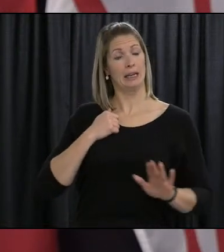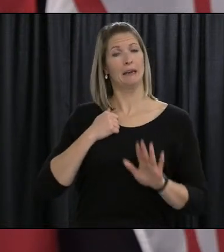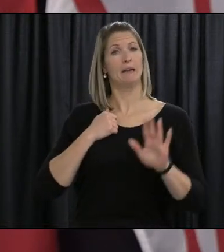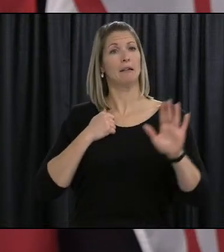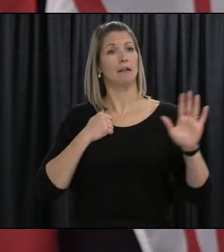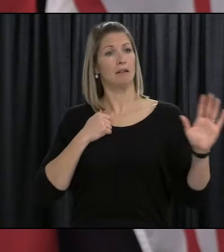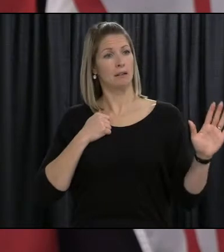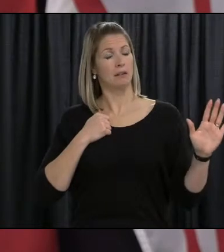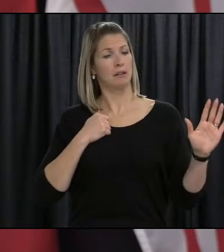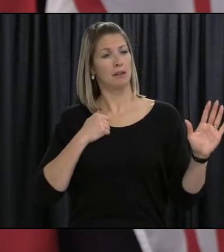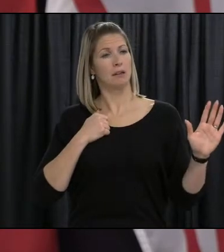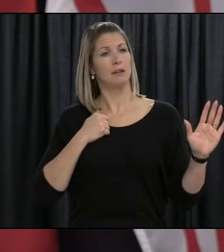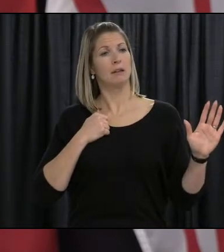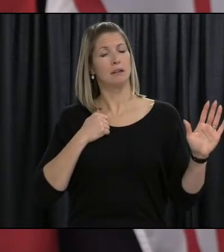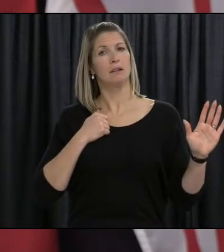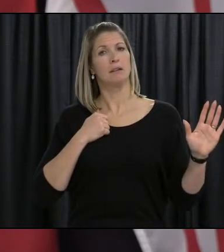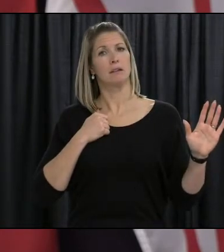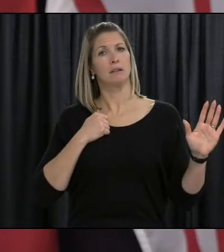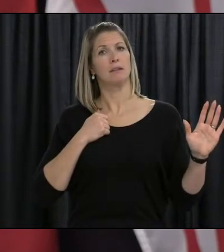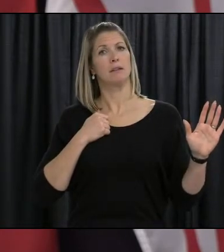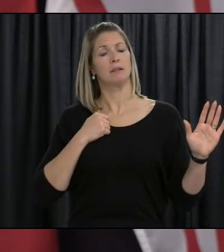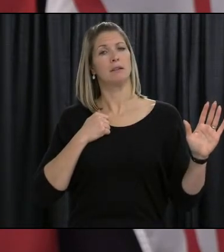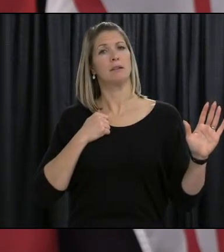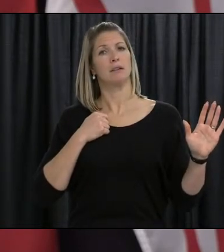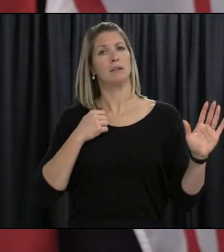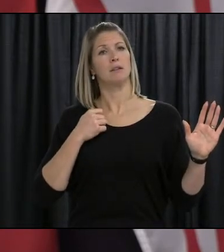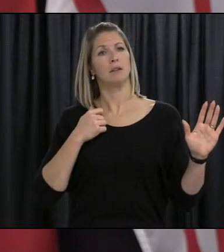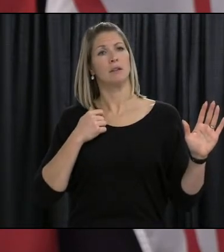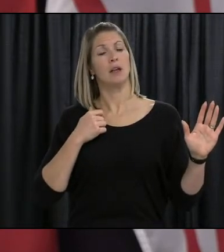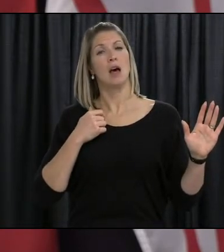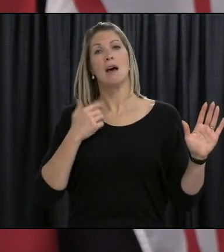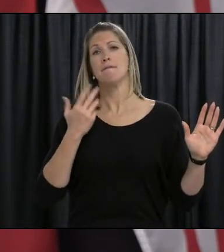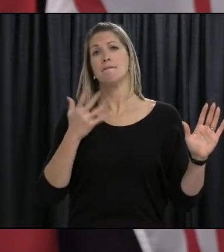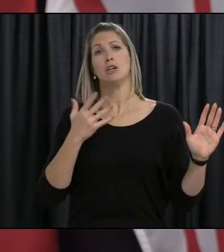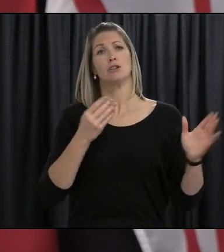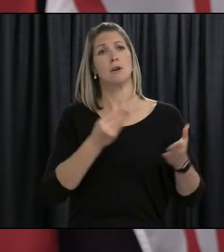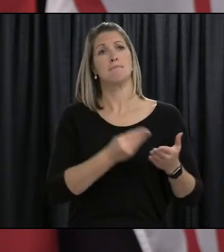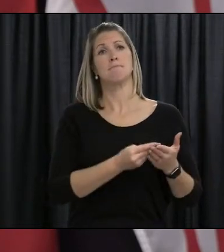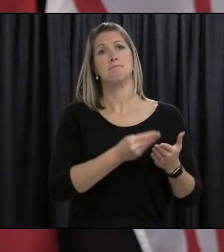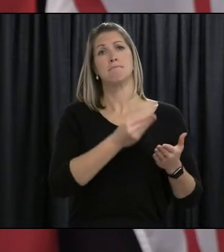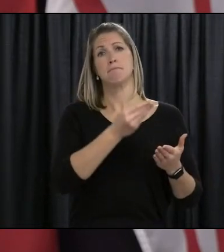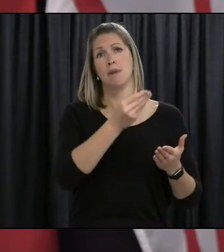the information I've got to have bought